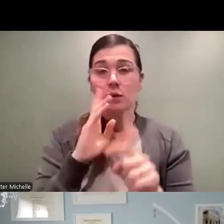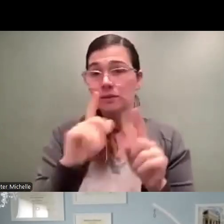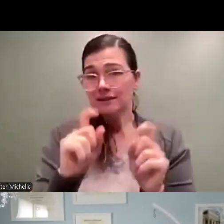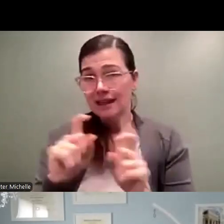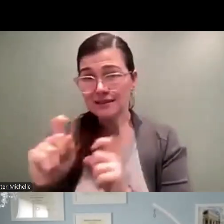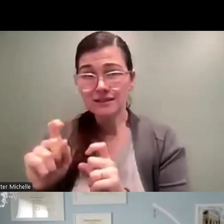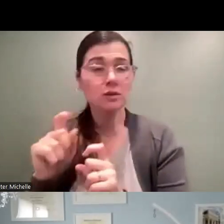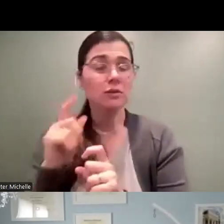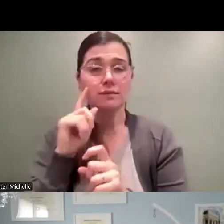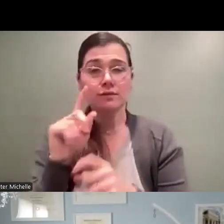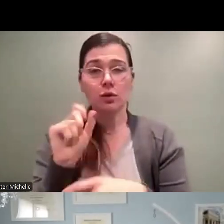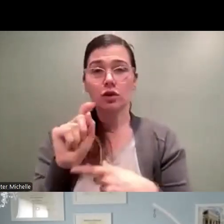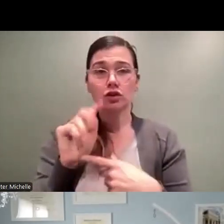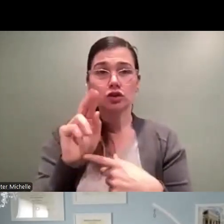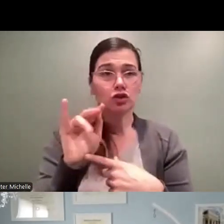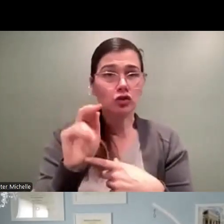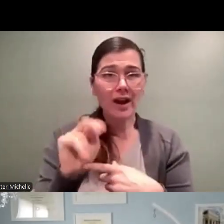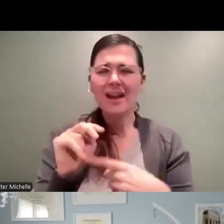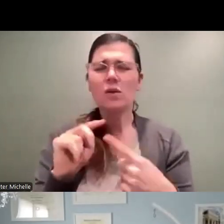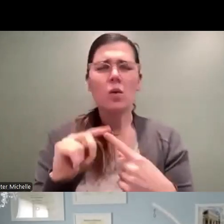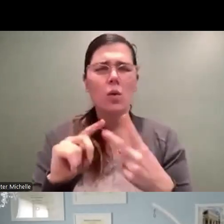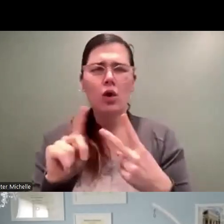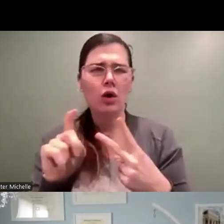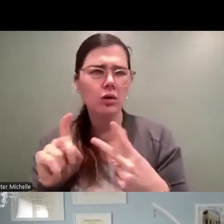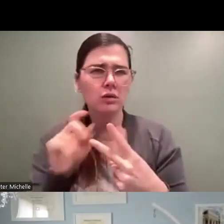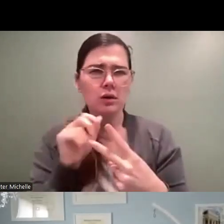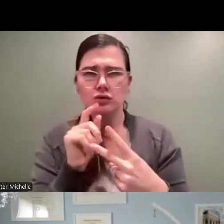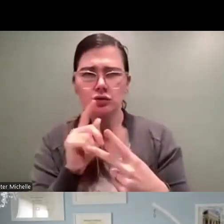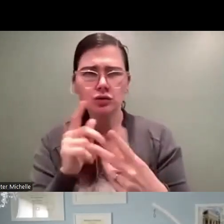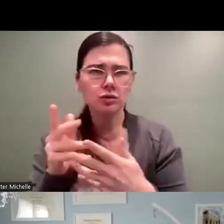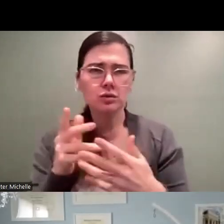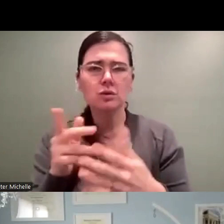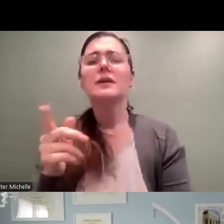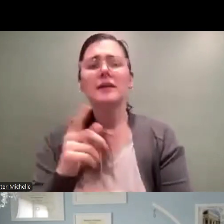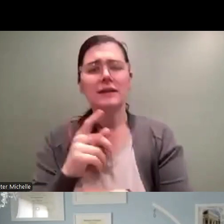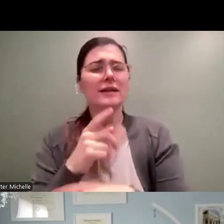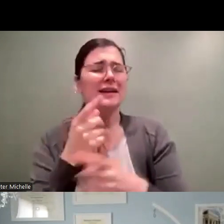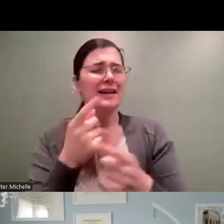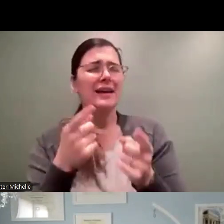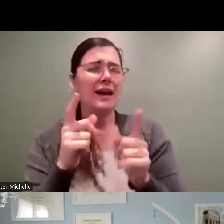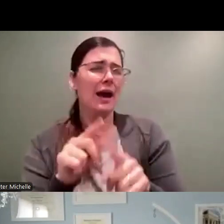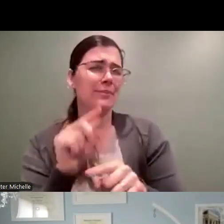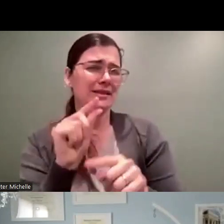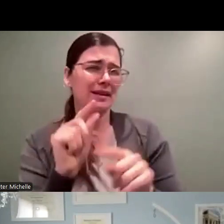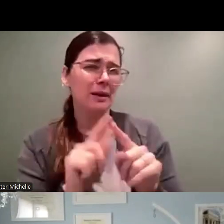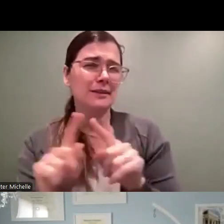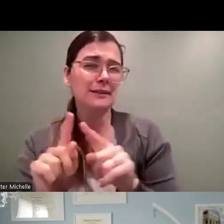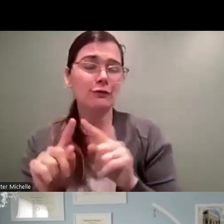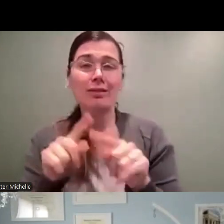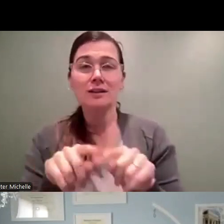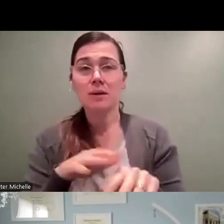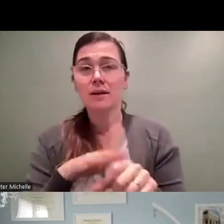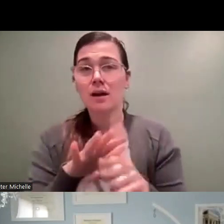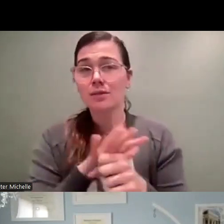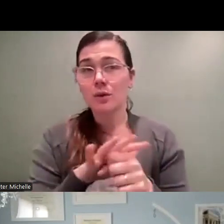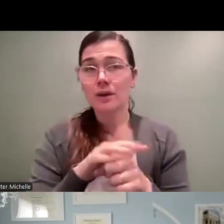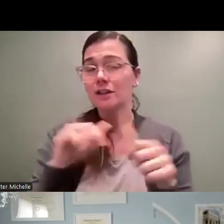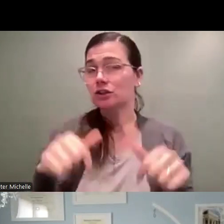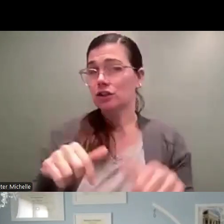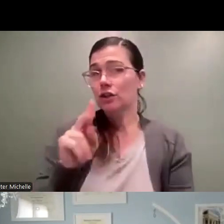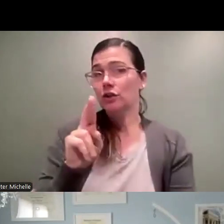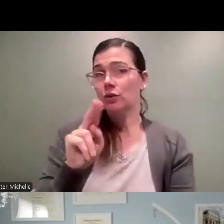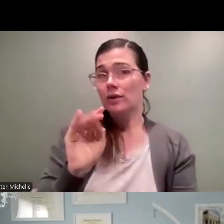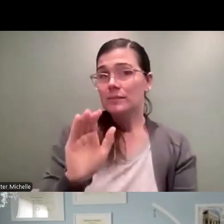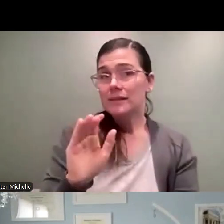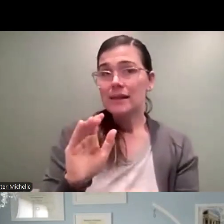is it Yeah, questionable? so that does happen a little bit differently in different places. At URMC and anybody